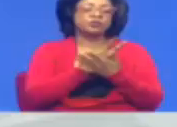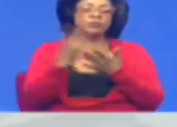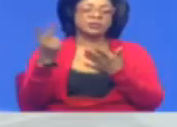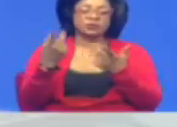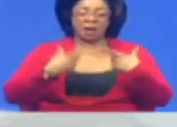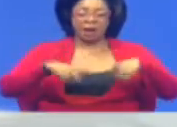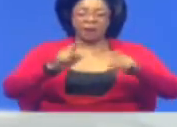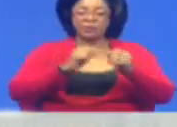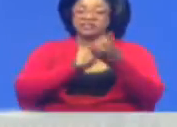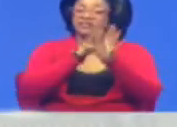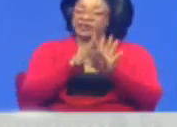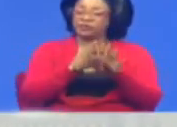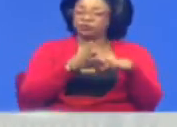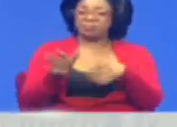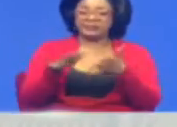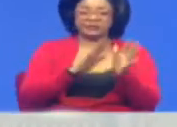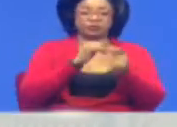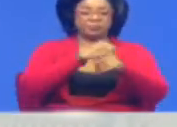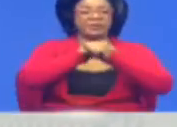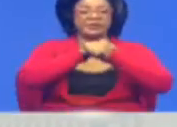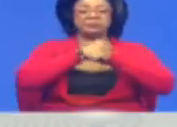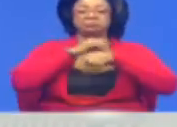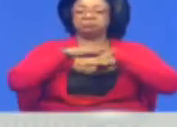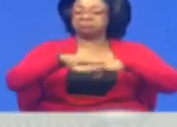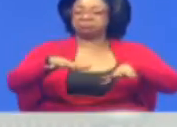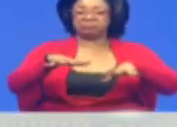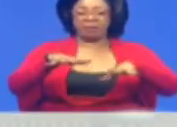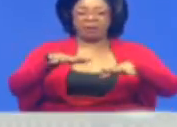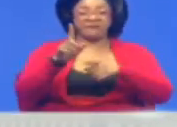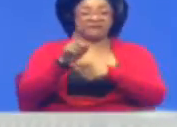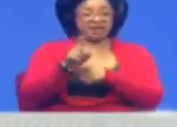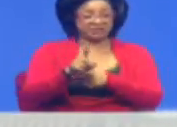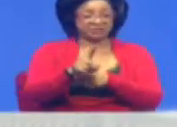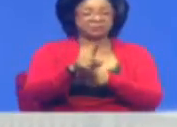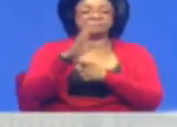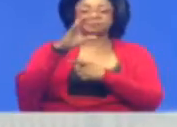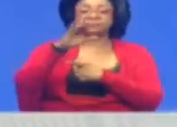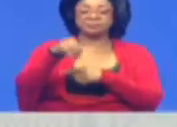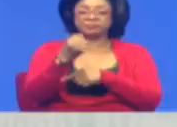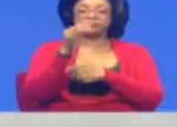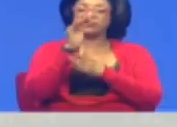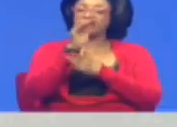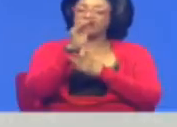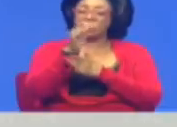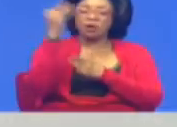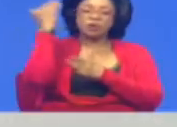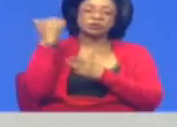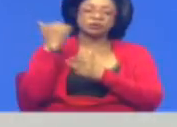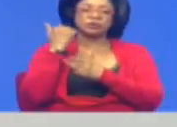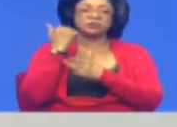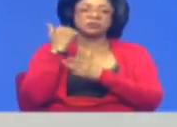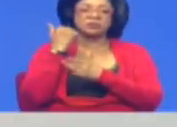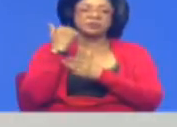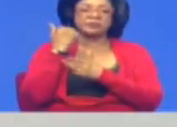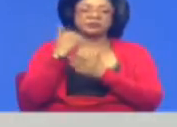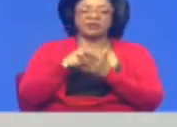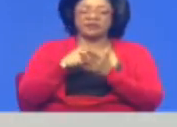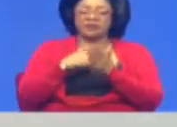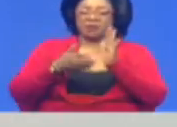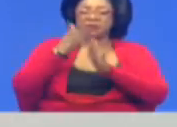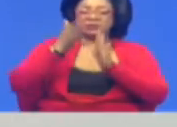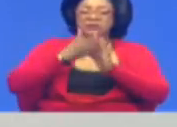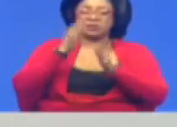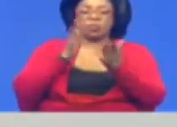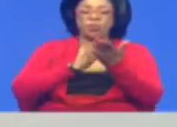intervention measures to prevent the spread of the virus. The CJ has, however, urged the court to conduct urgent matters